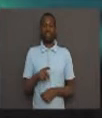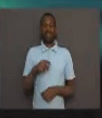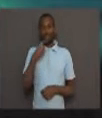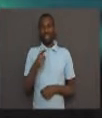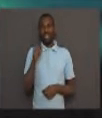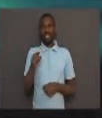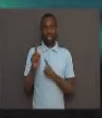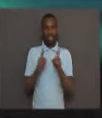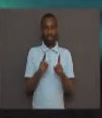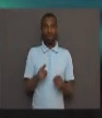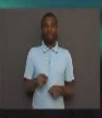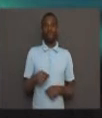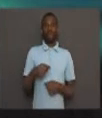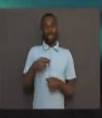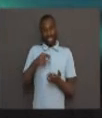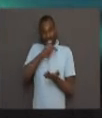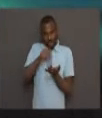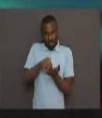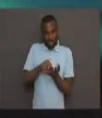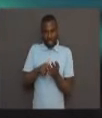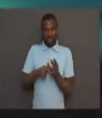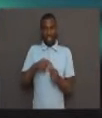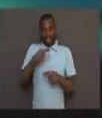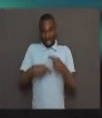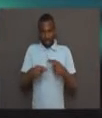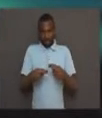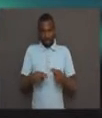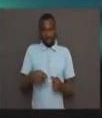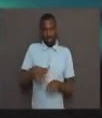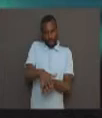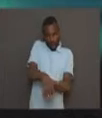nuclear reactions by slowing neutrons.